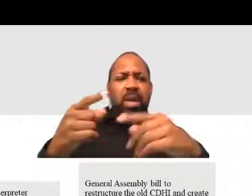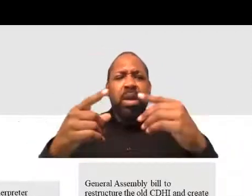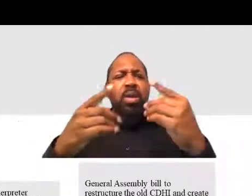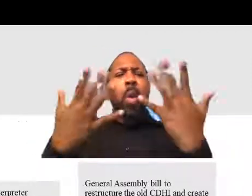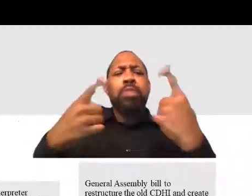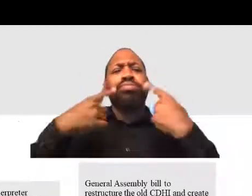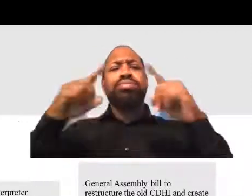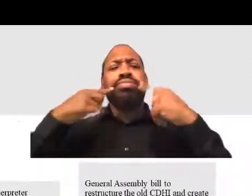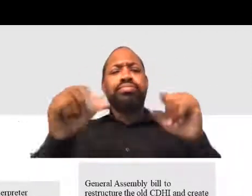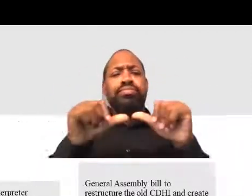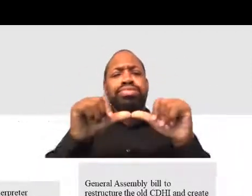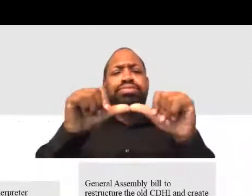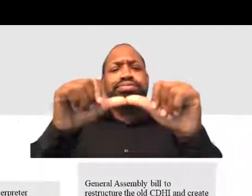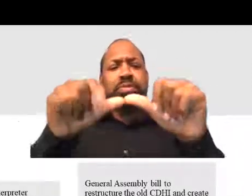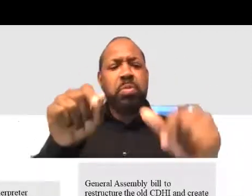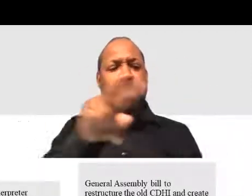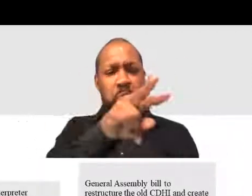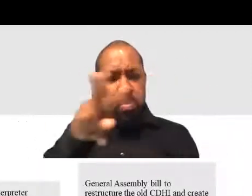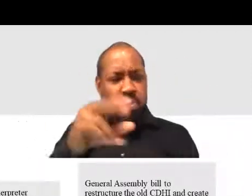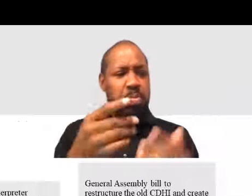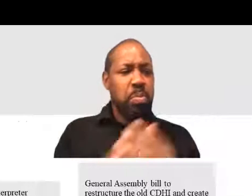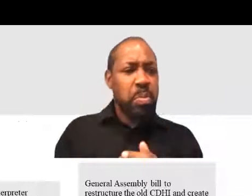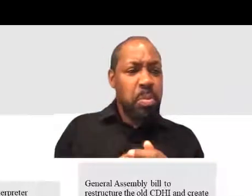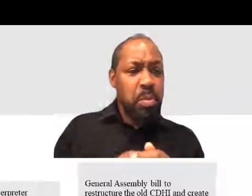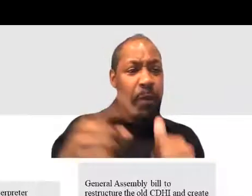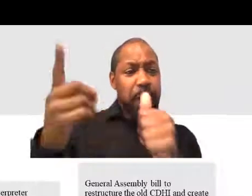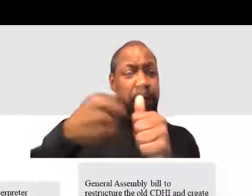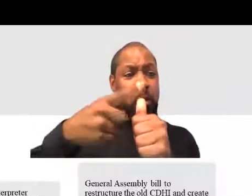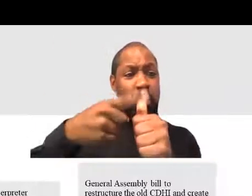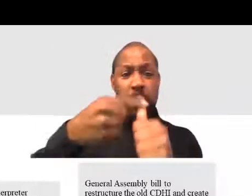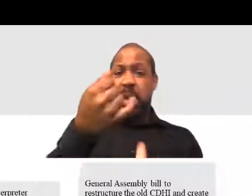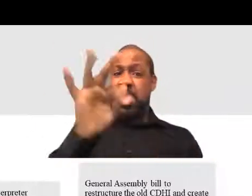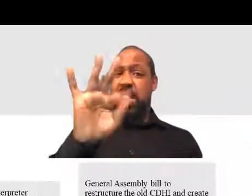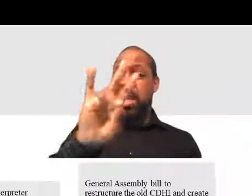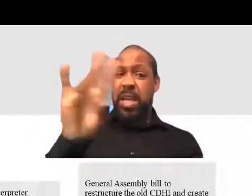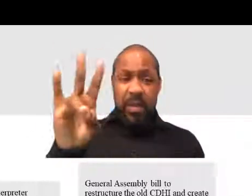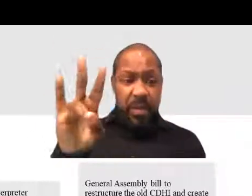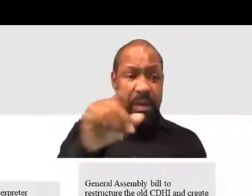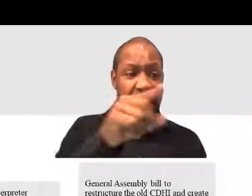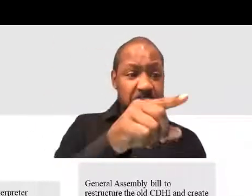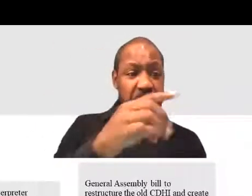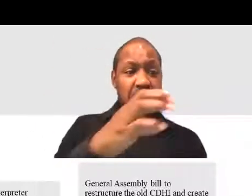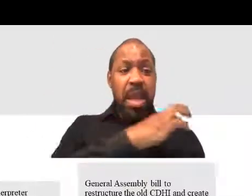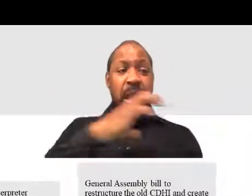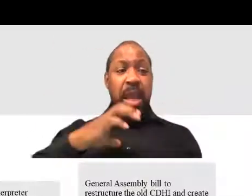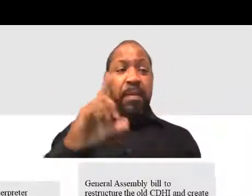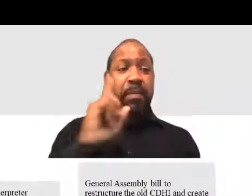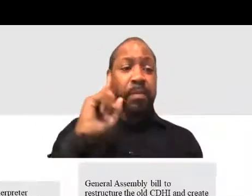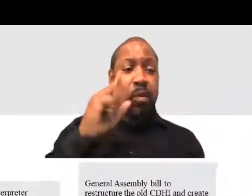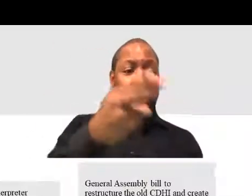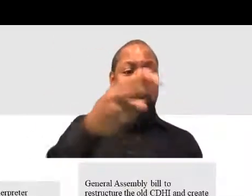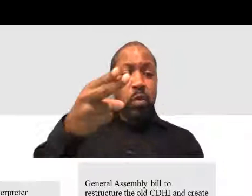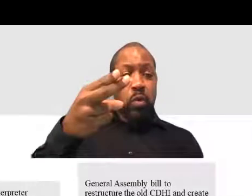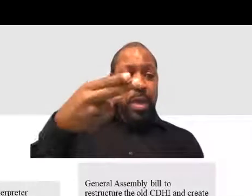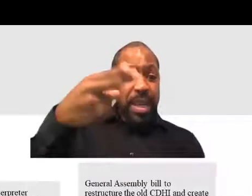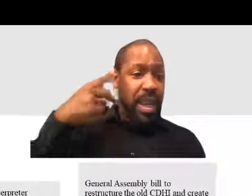when things happened, when we were set up, what our mandate is. The first item is